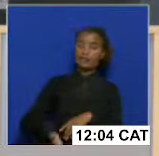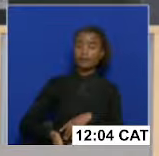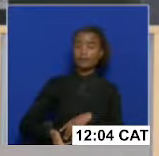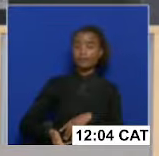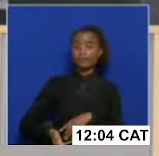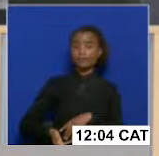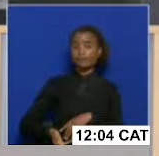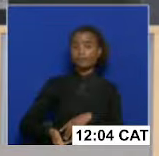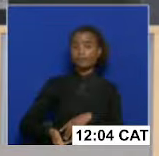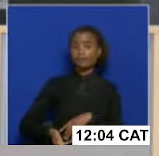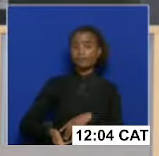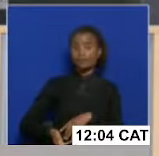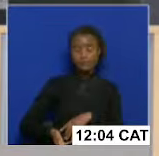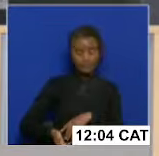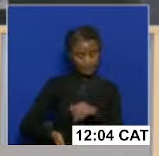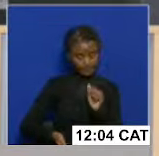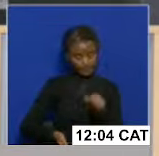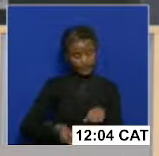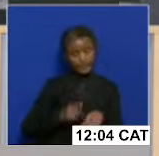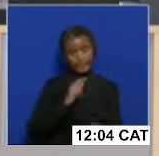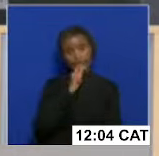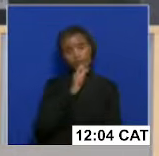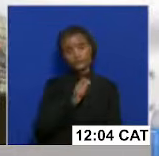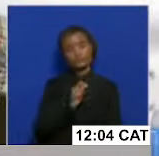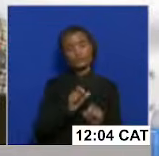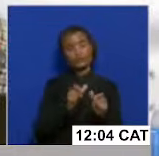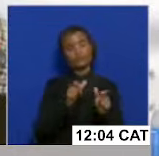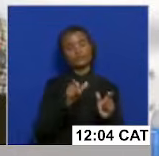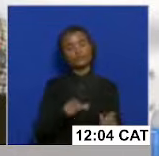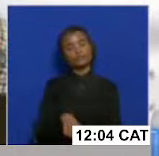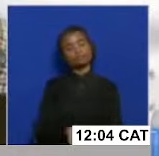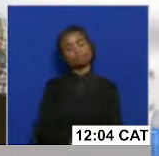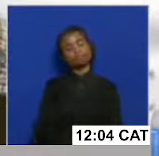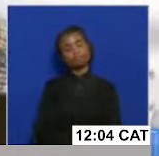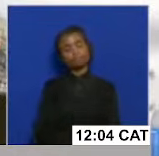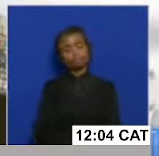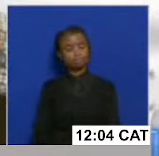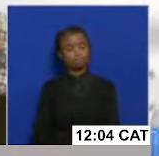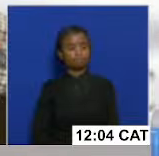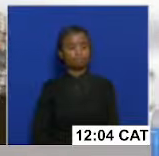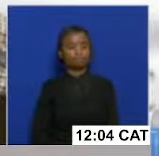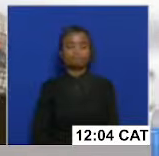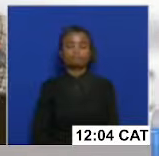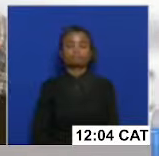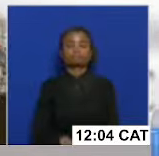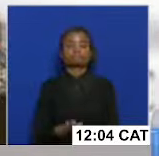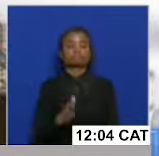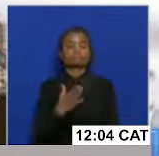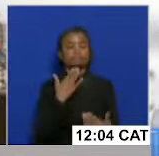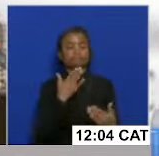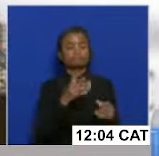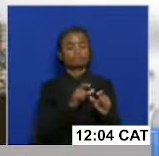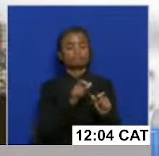True, Commissioner. Yes. Thank you, Commissioner.